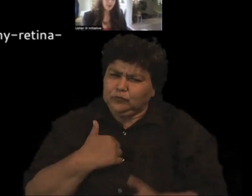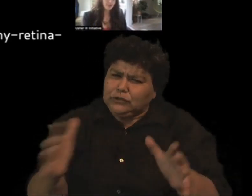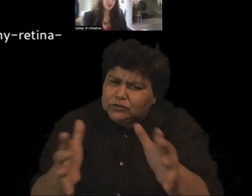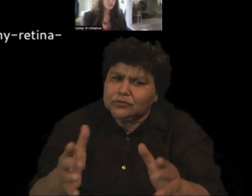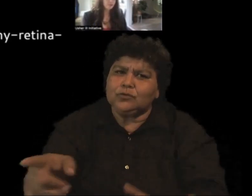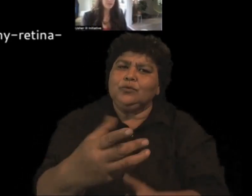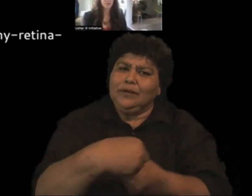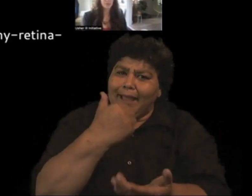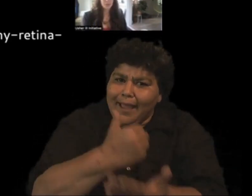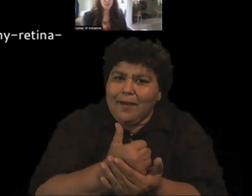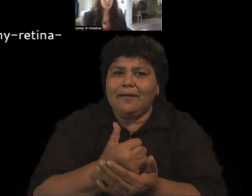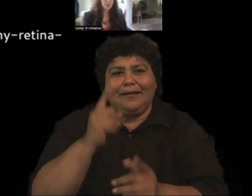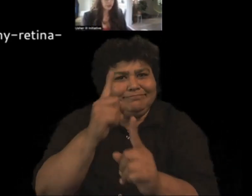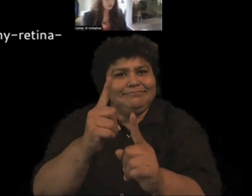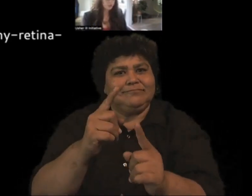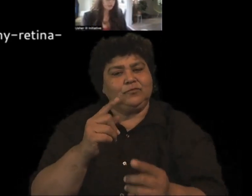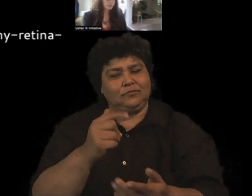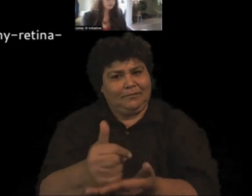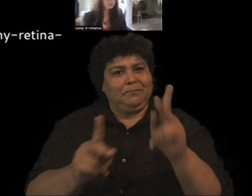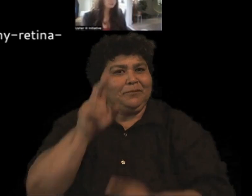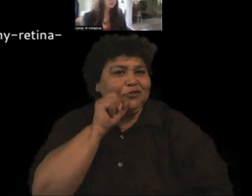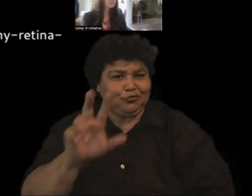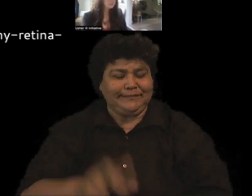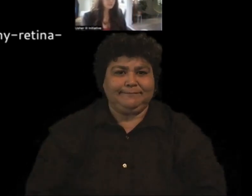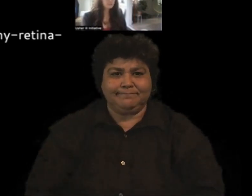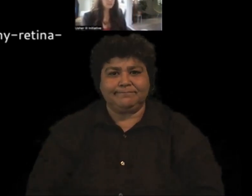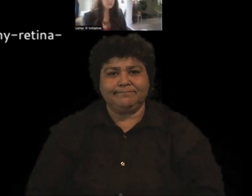get involved in our mission of treating Usher III.